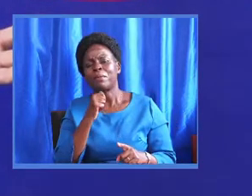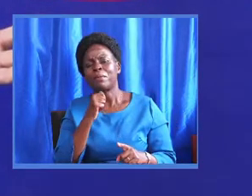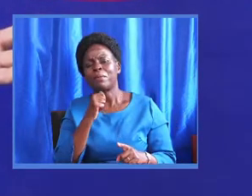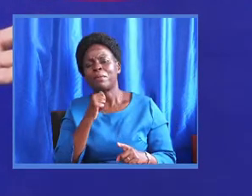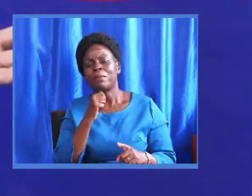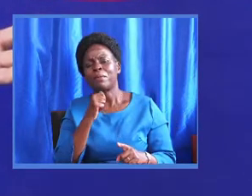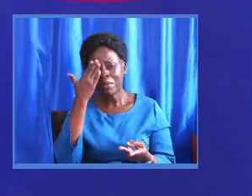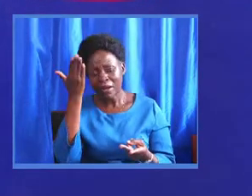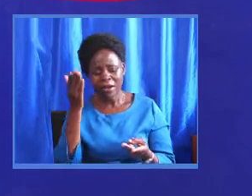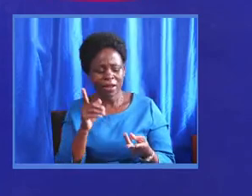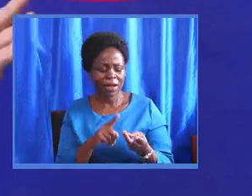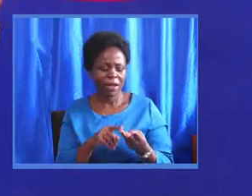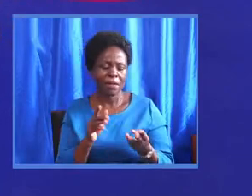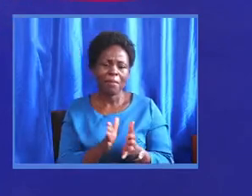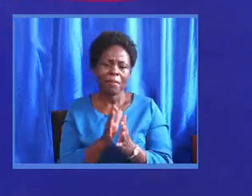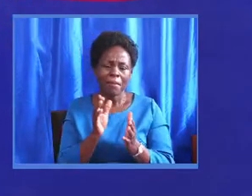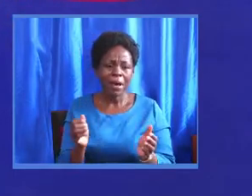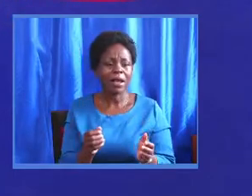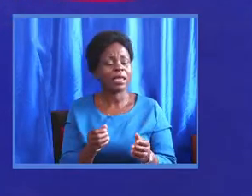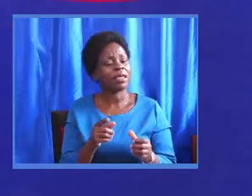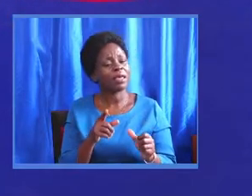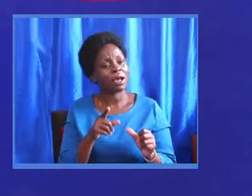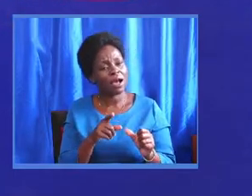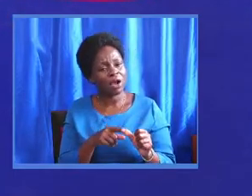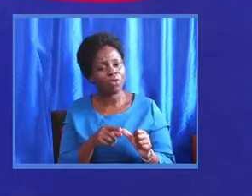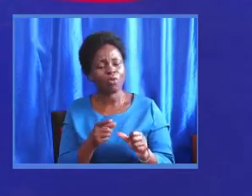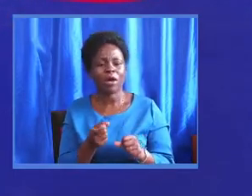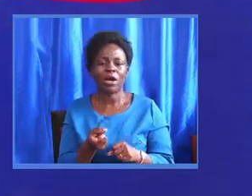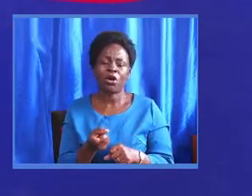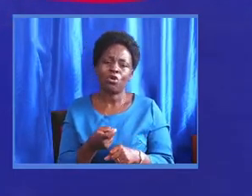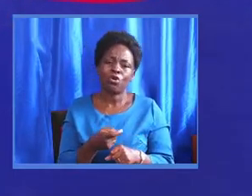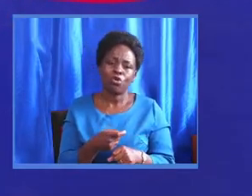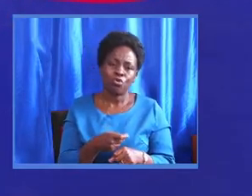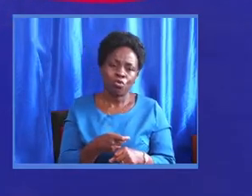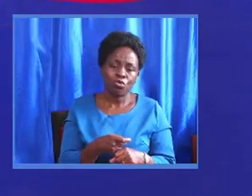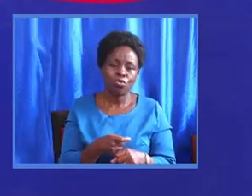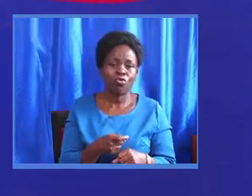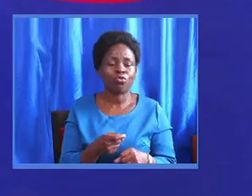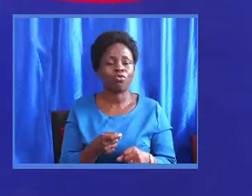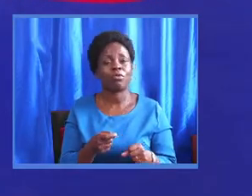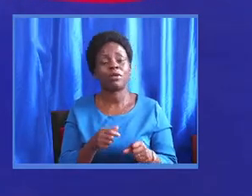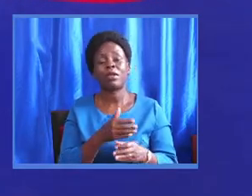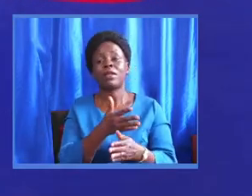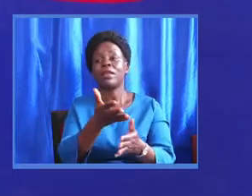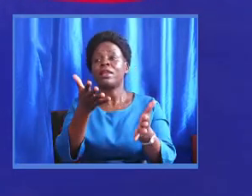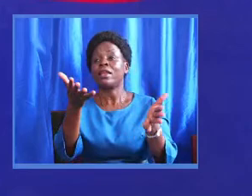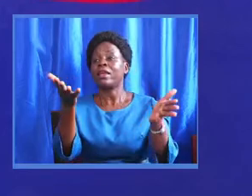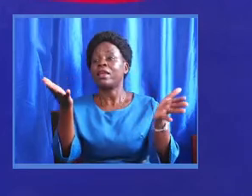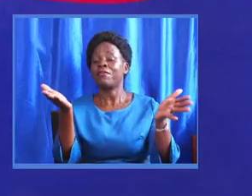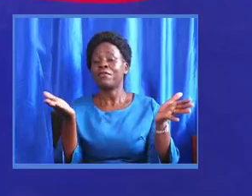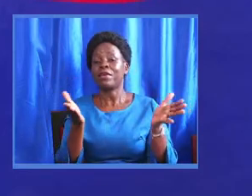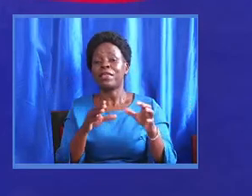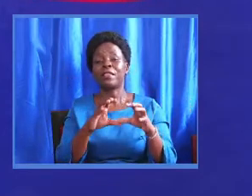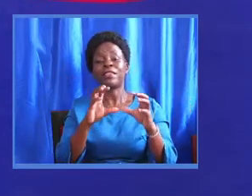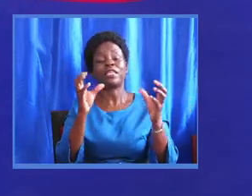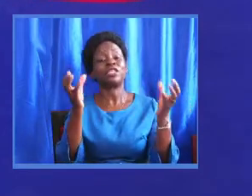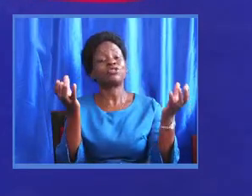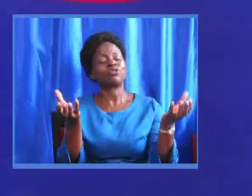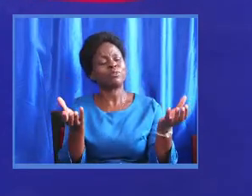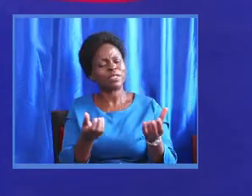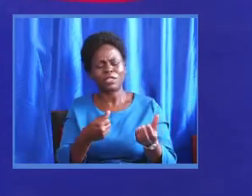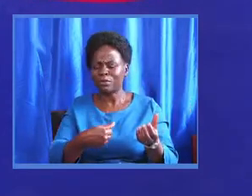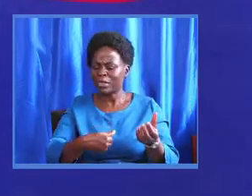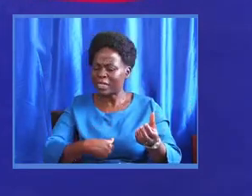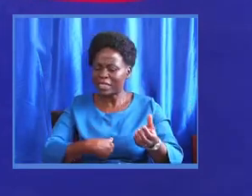Mbale, Arua, Gulu, everywhere they've actually created huge communities which are